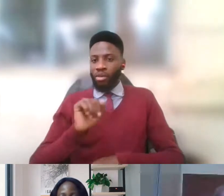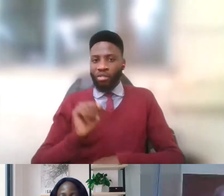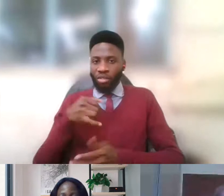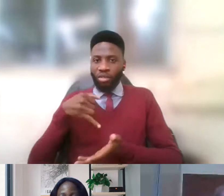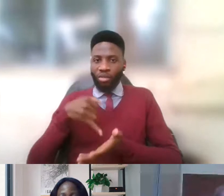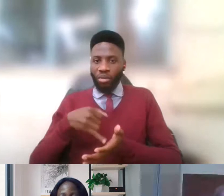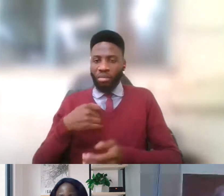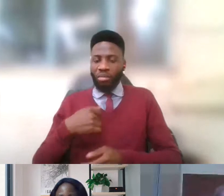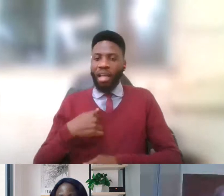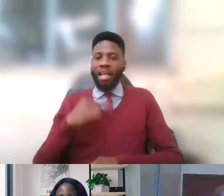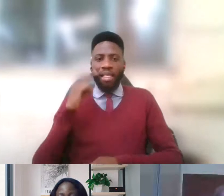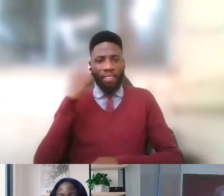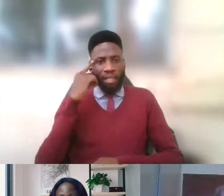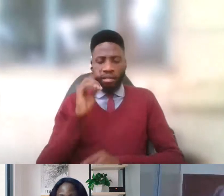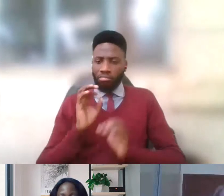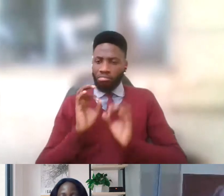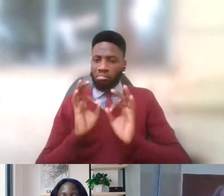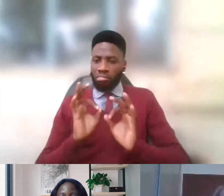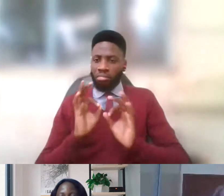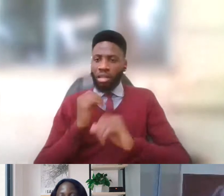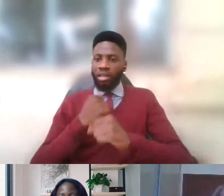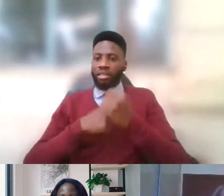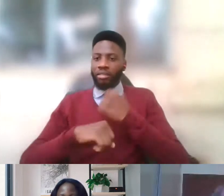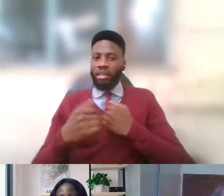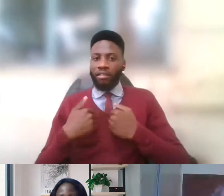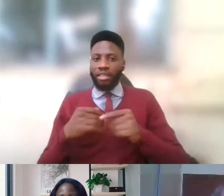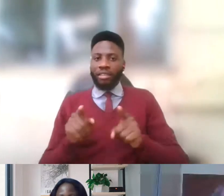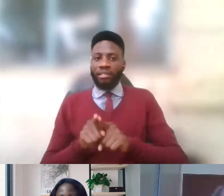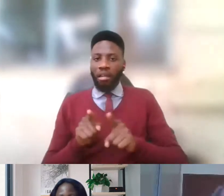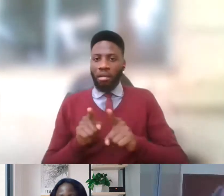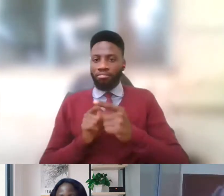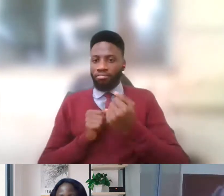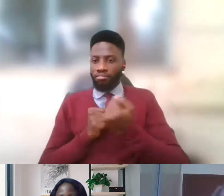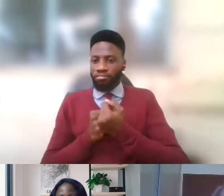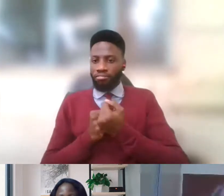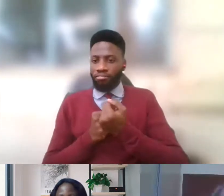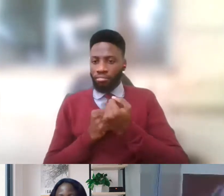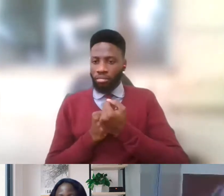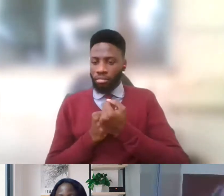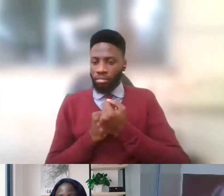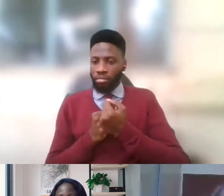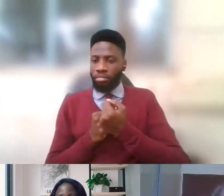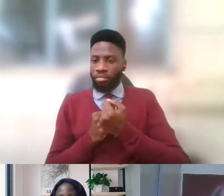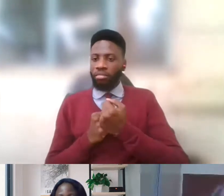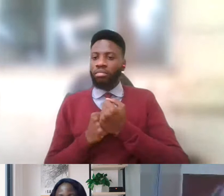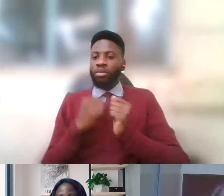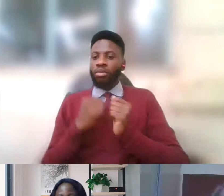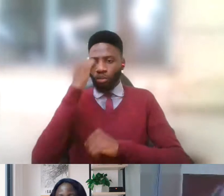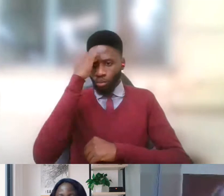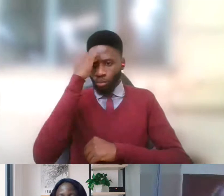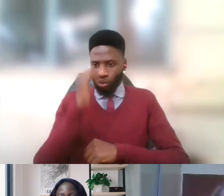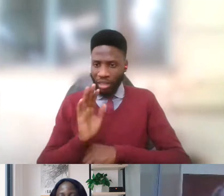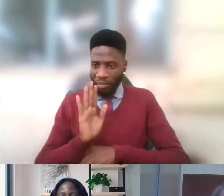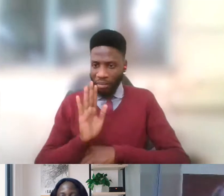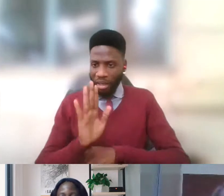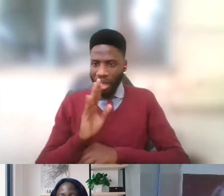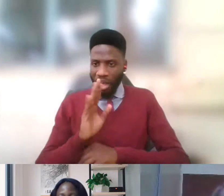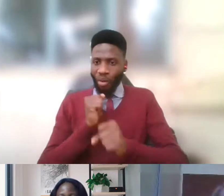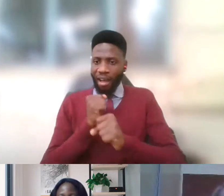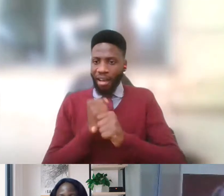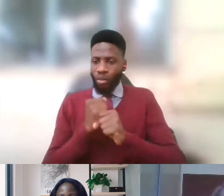Hello, everyone. Good morning. So my name is Blessing, and I'm a